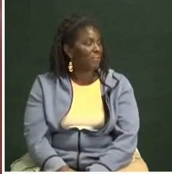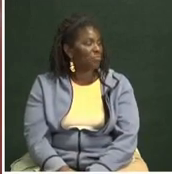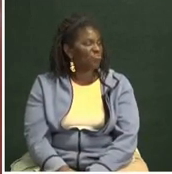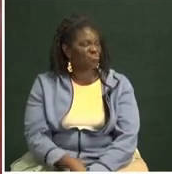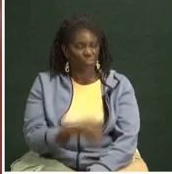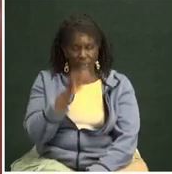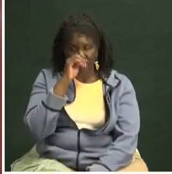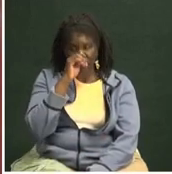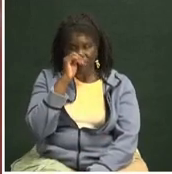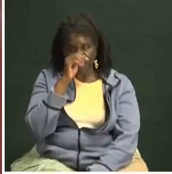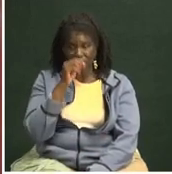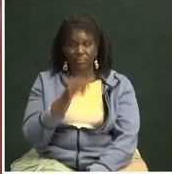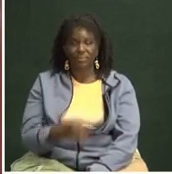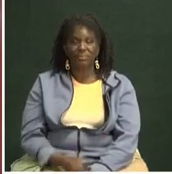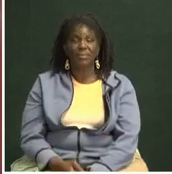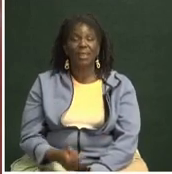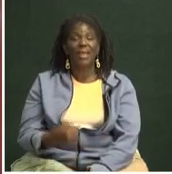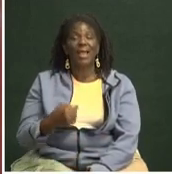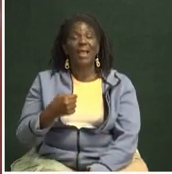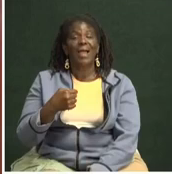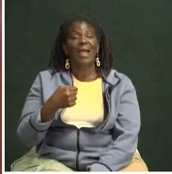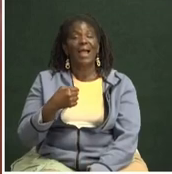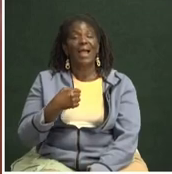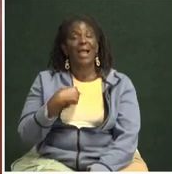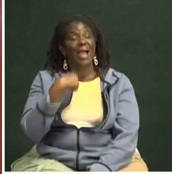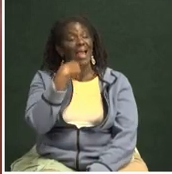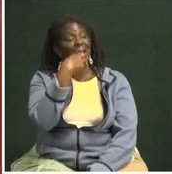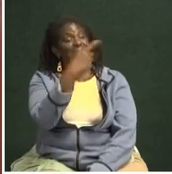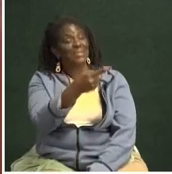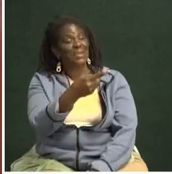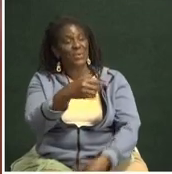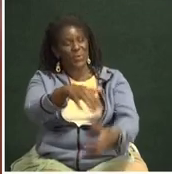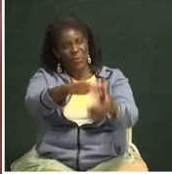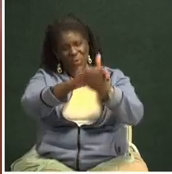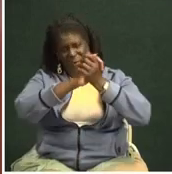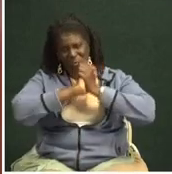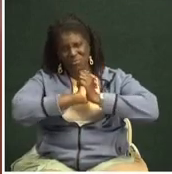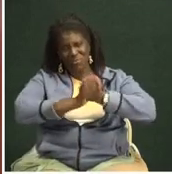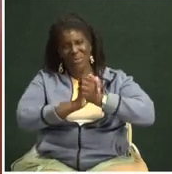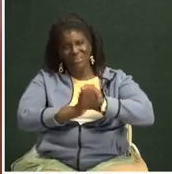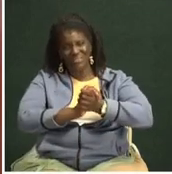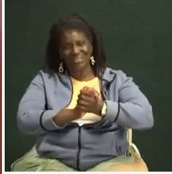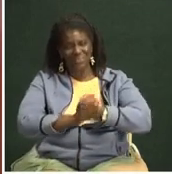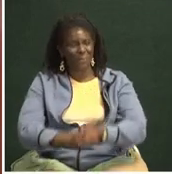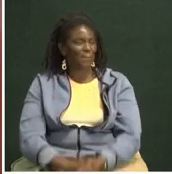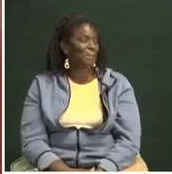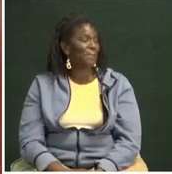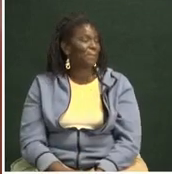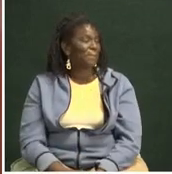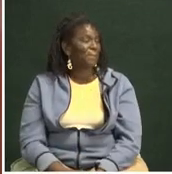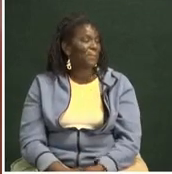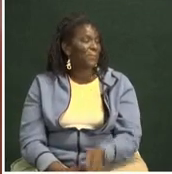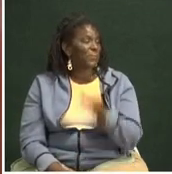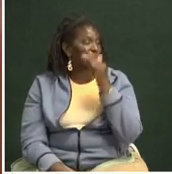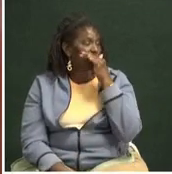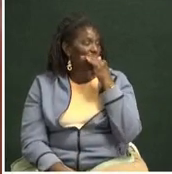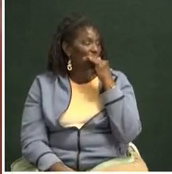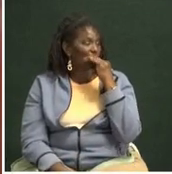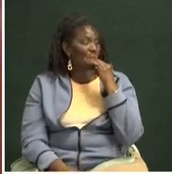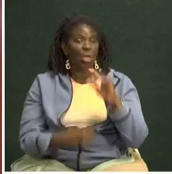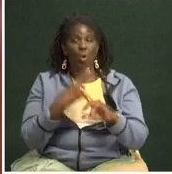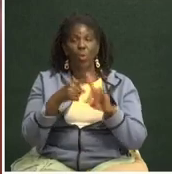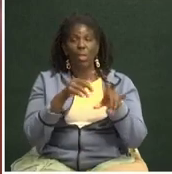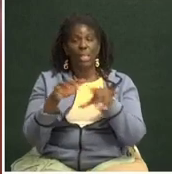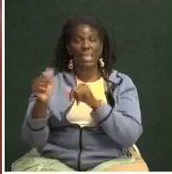So let me be among the first again to say congratulations. And when you